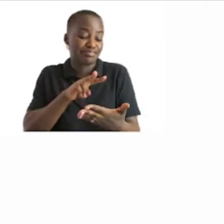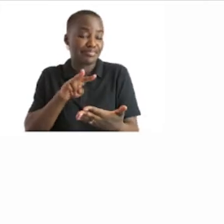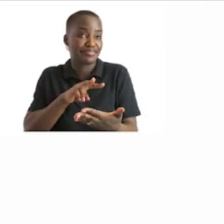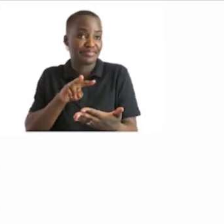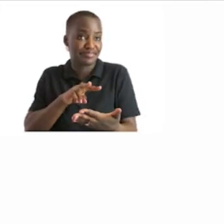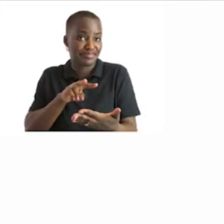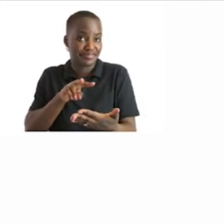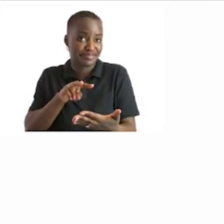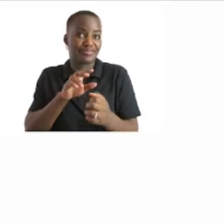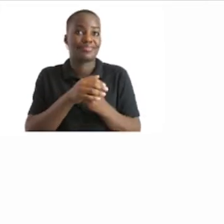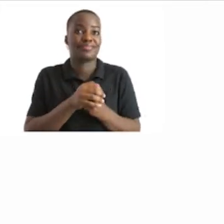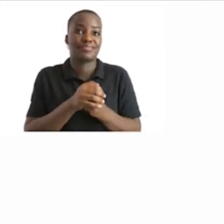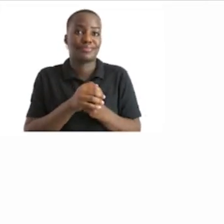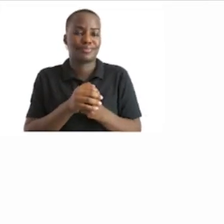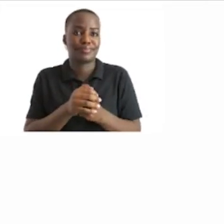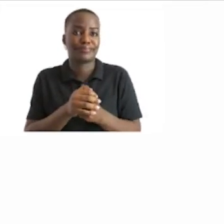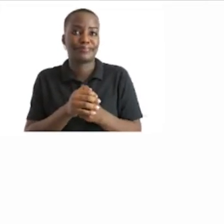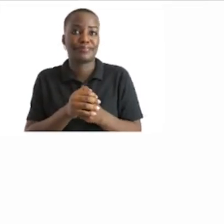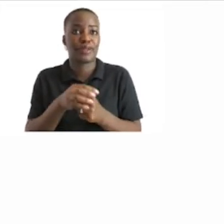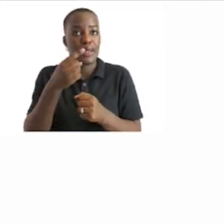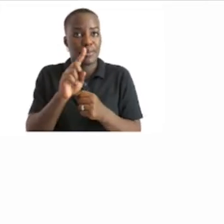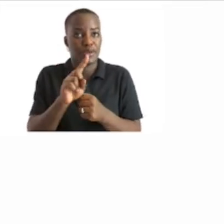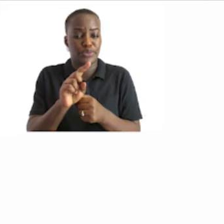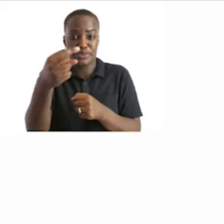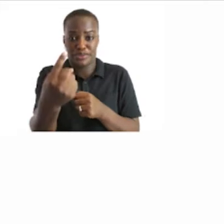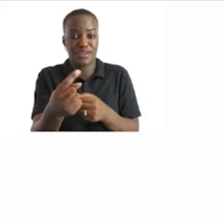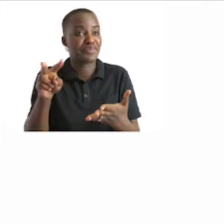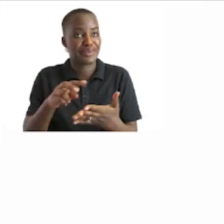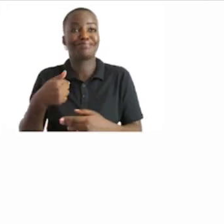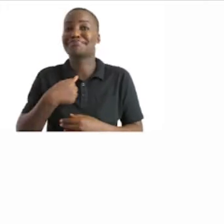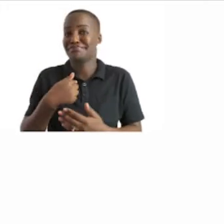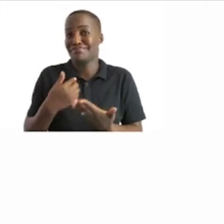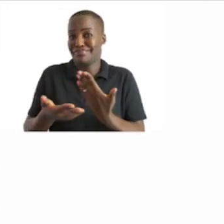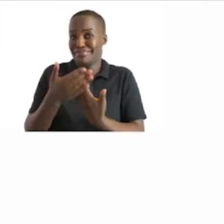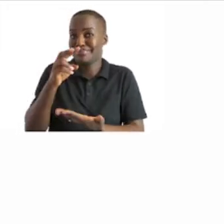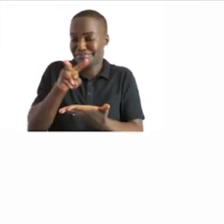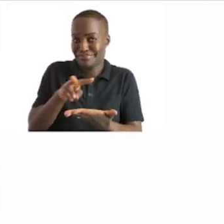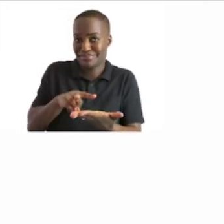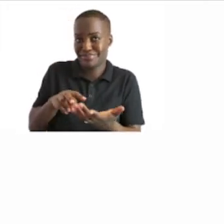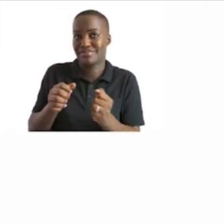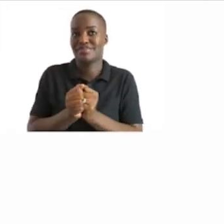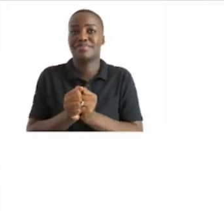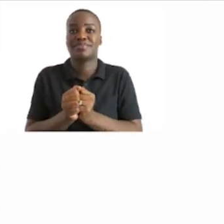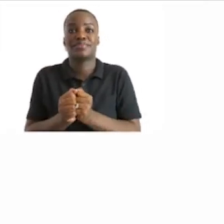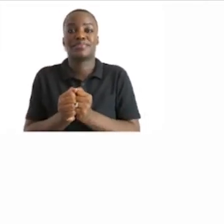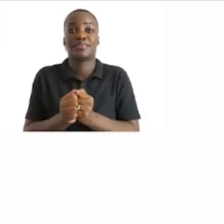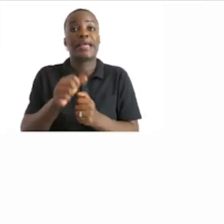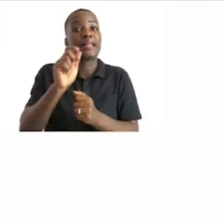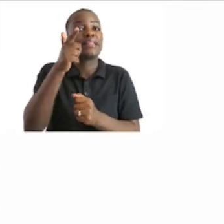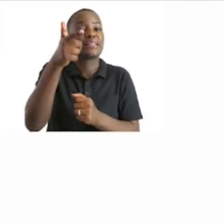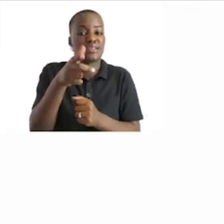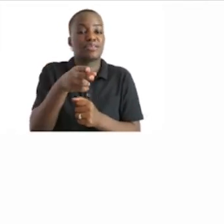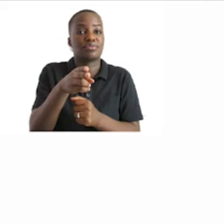a comprehension. But instead of you reading by yourselves, I am going to read with you, and then we will answer the